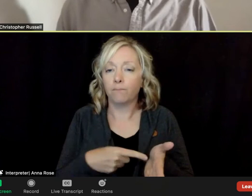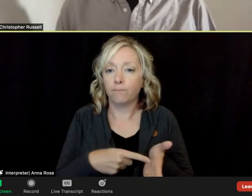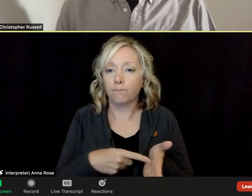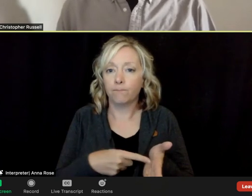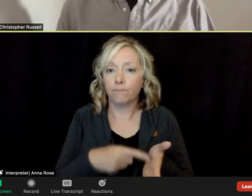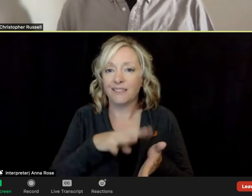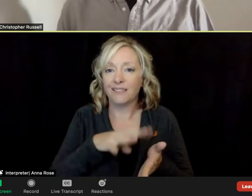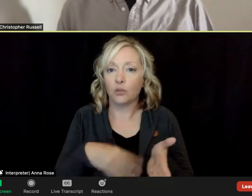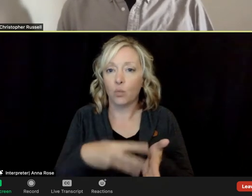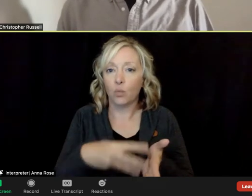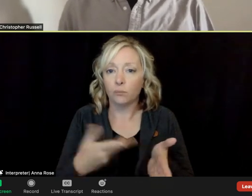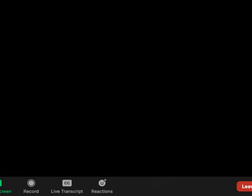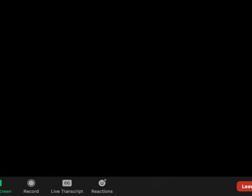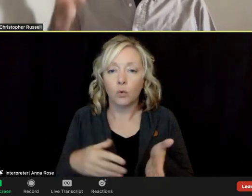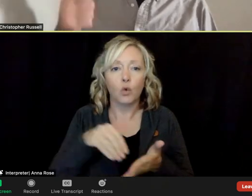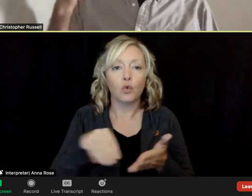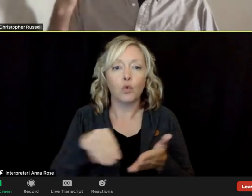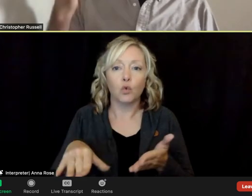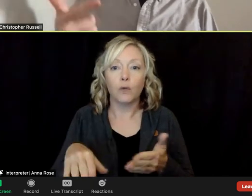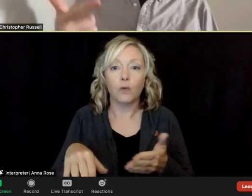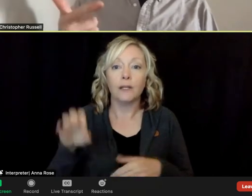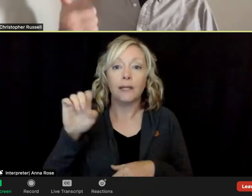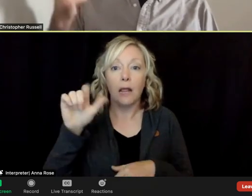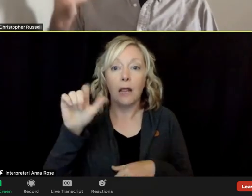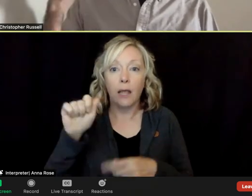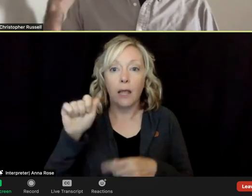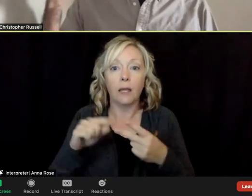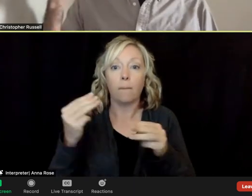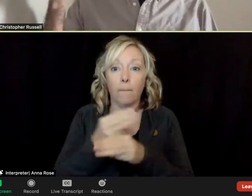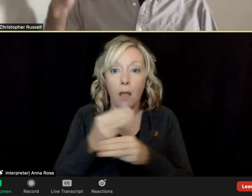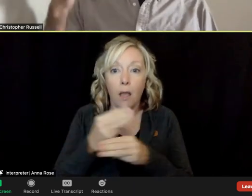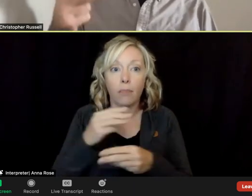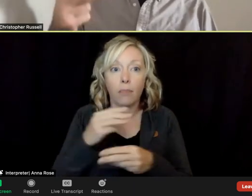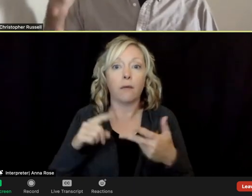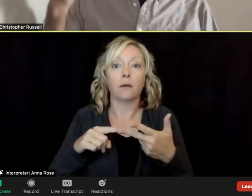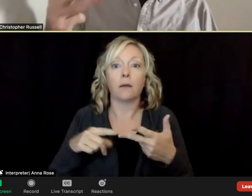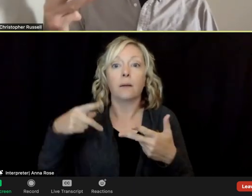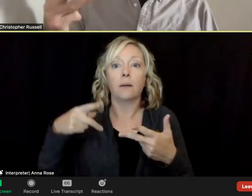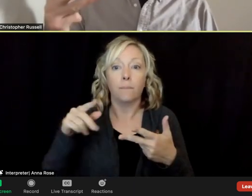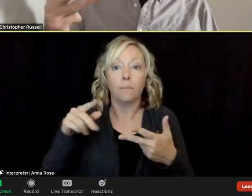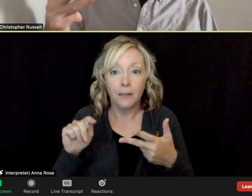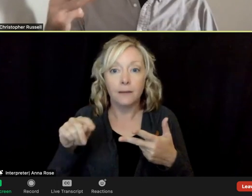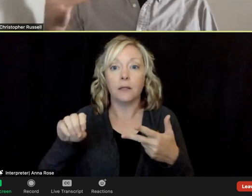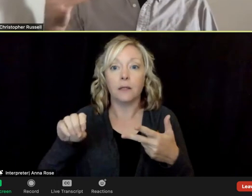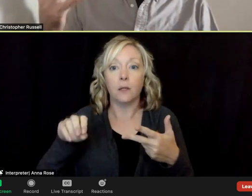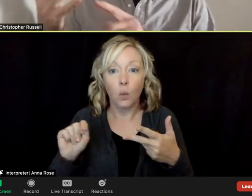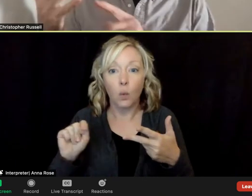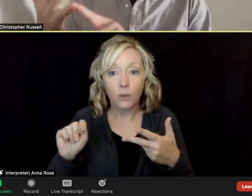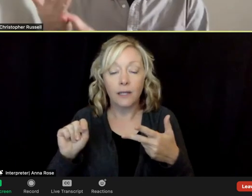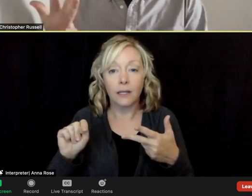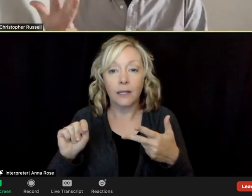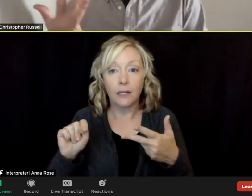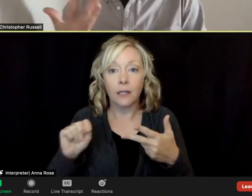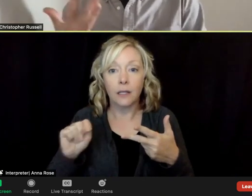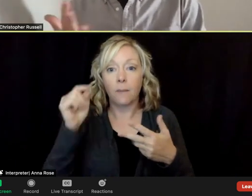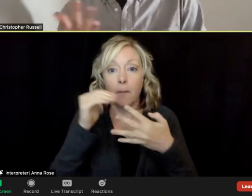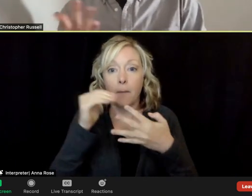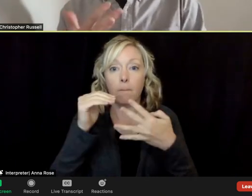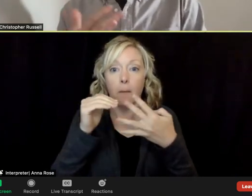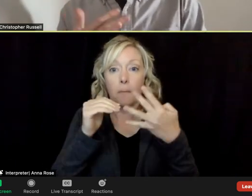was that the student just had ELA, math, PT, OT, and now we're going to